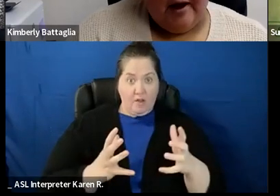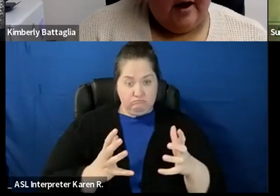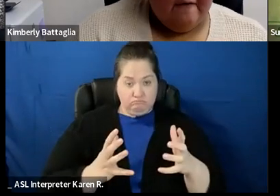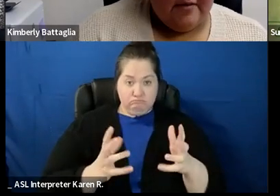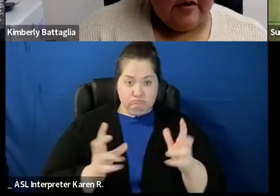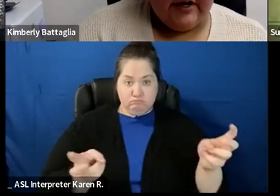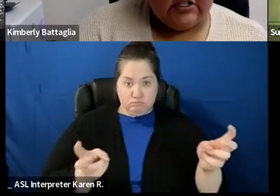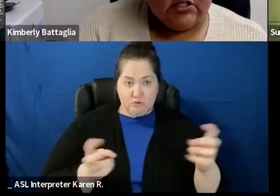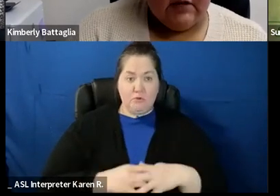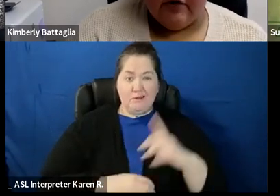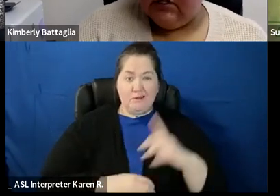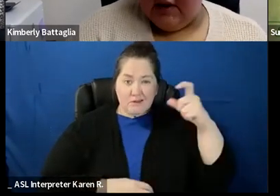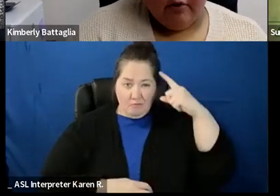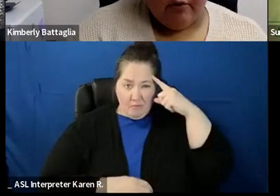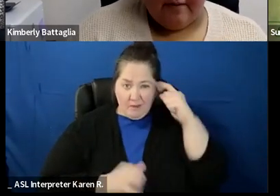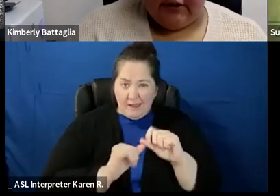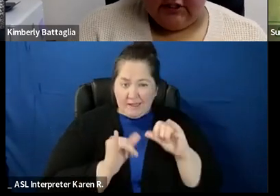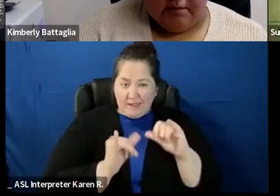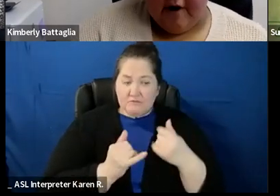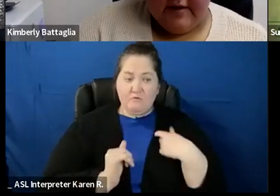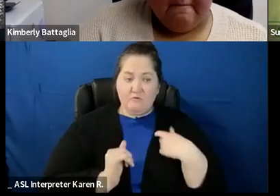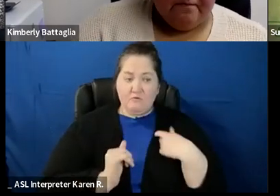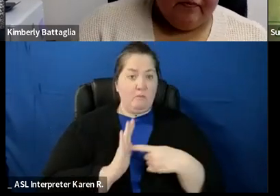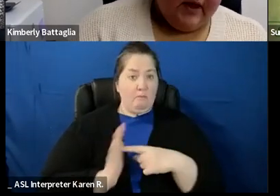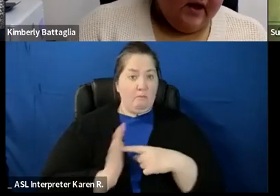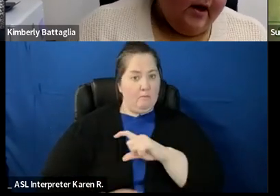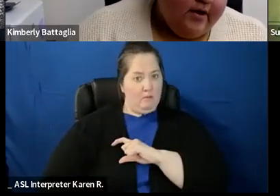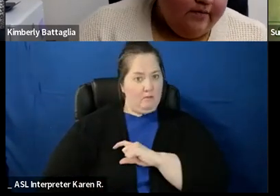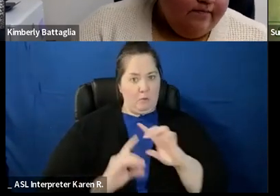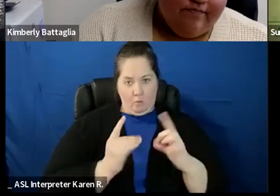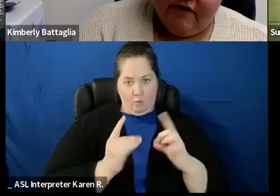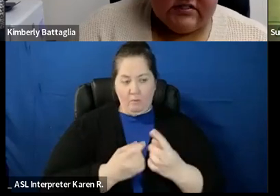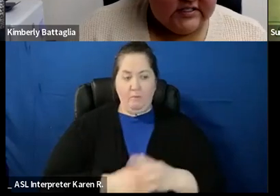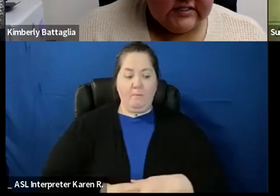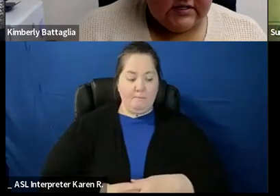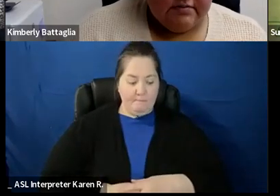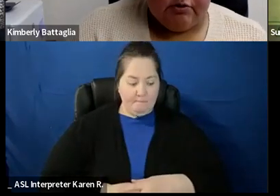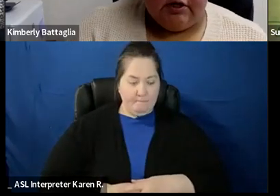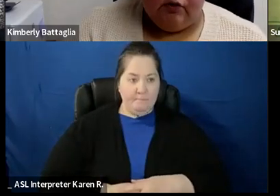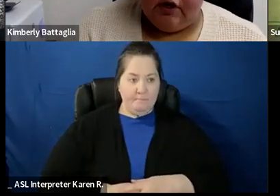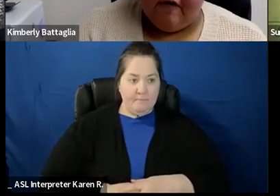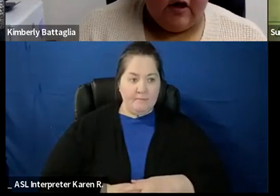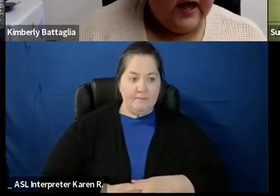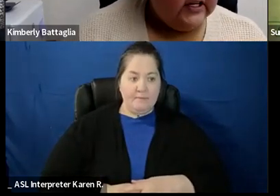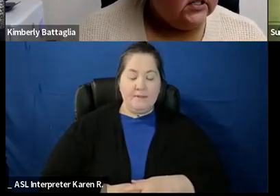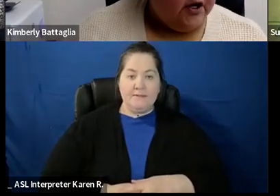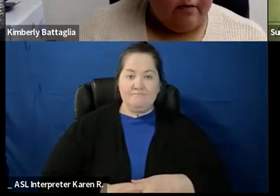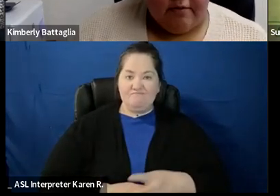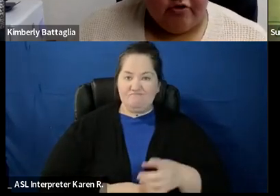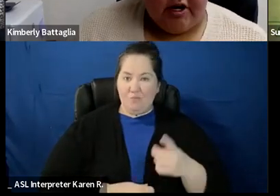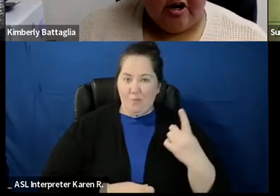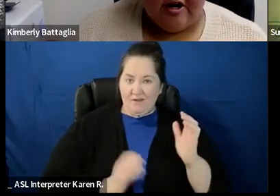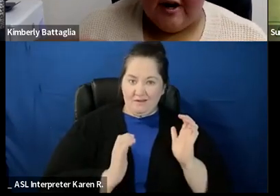like governmental agencies, for example, with our police department. There was an incident between one of our clients